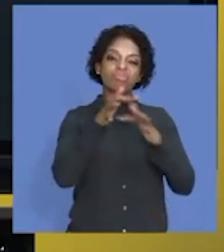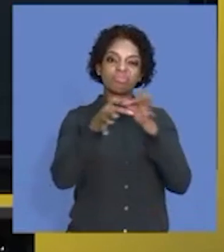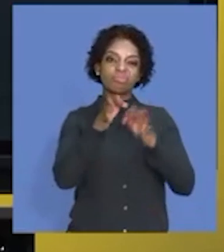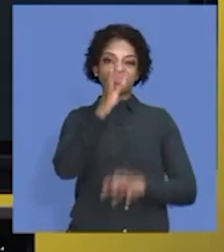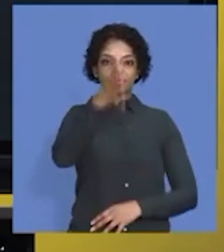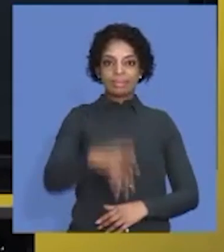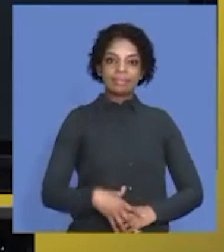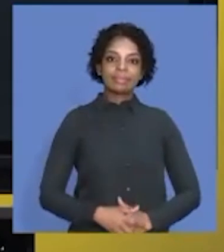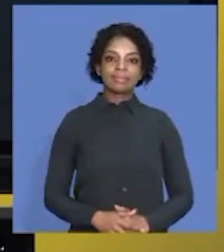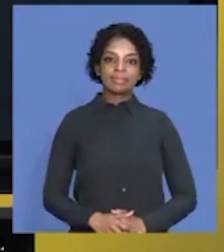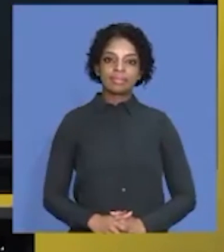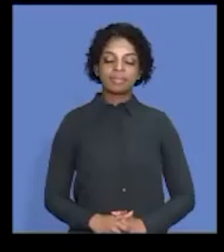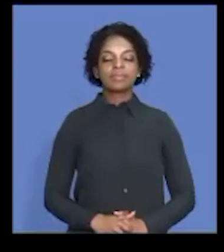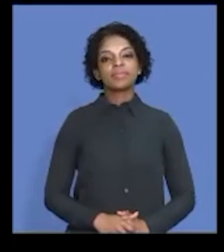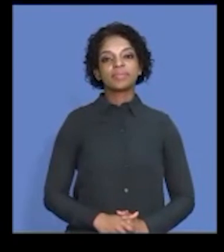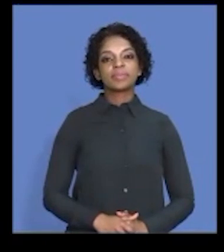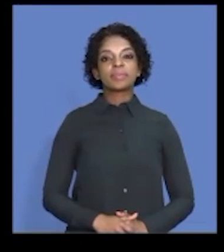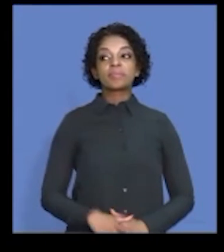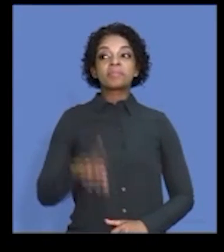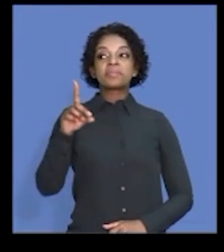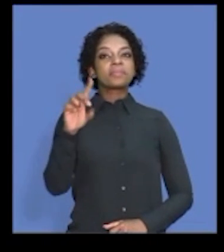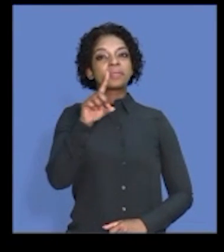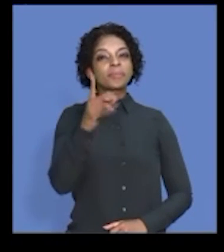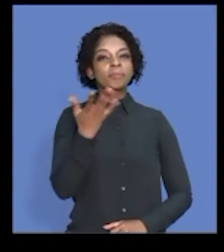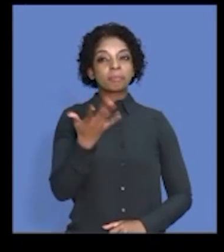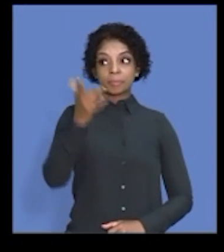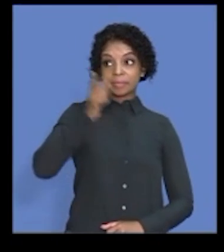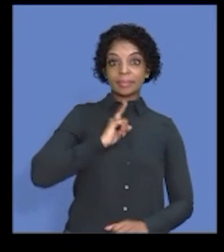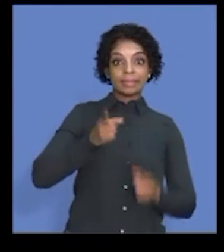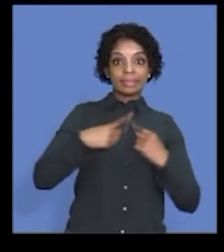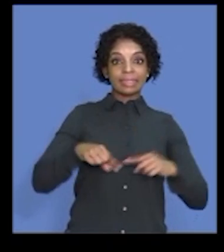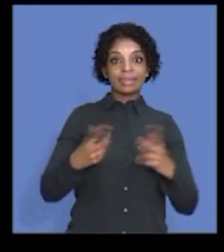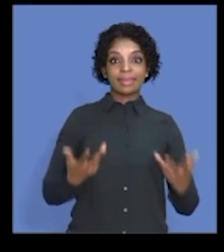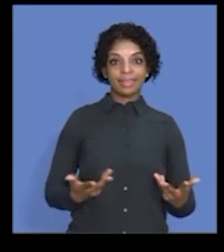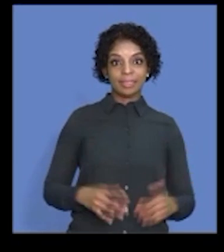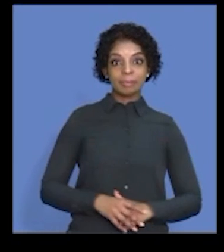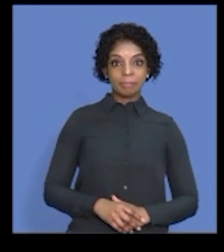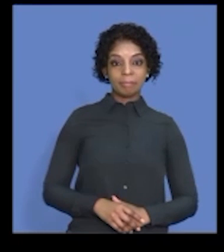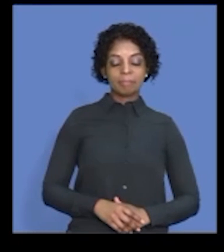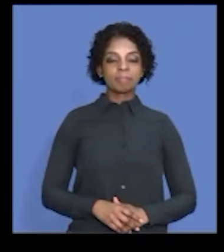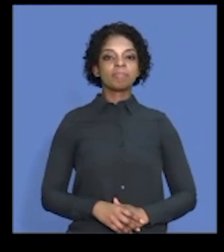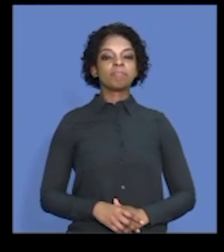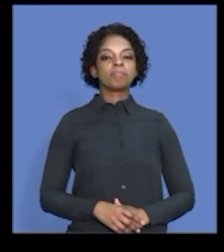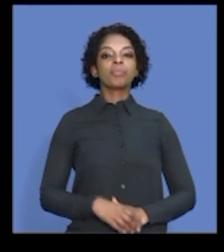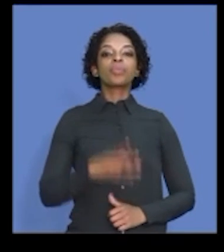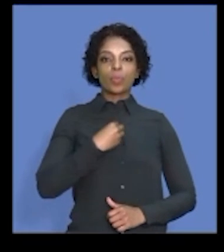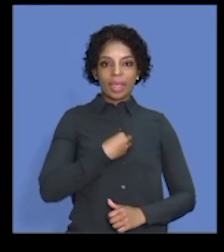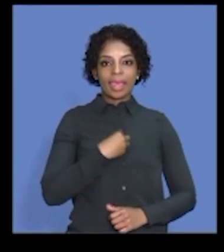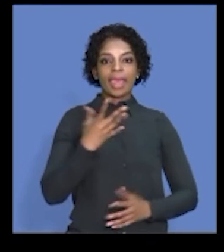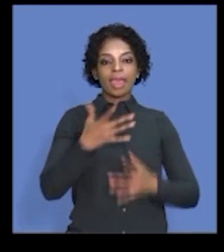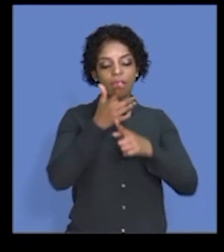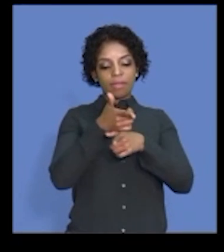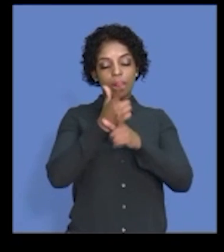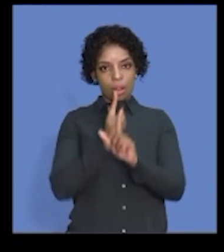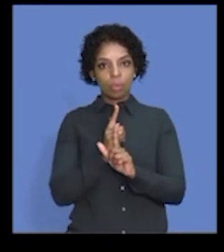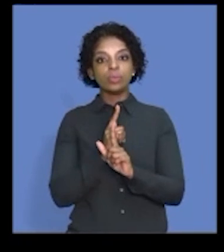What are we told? We are told that we have a loan from LSO Bank, right? The value